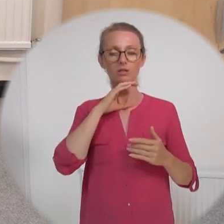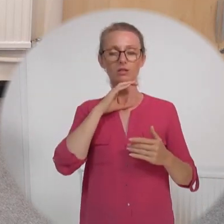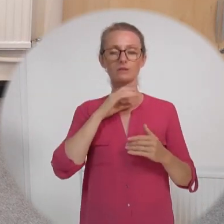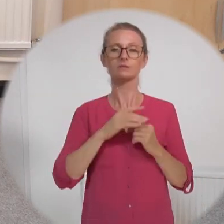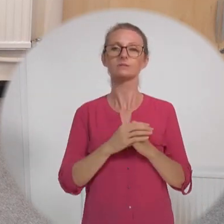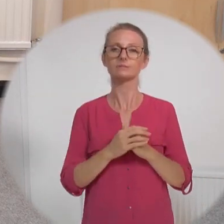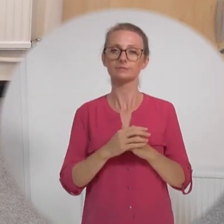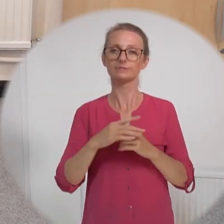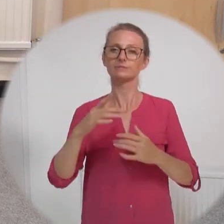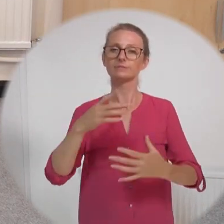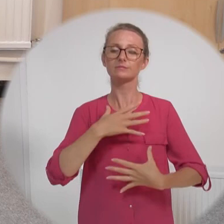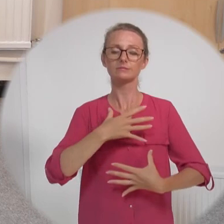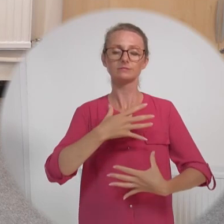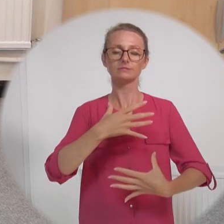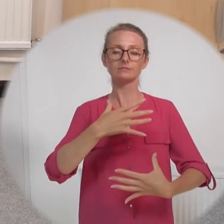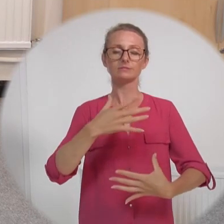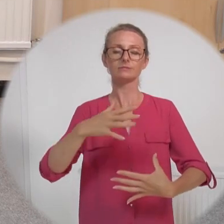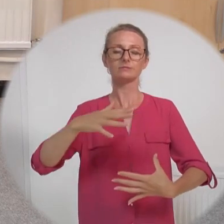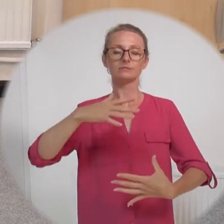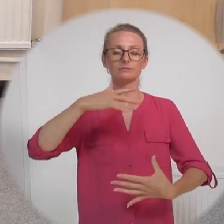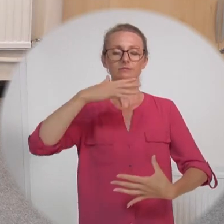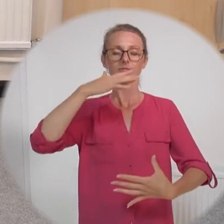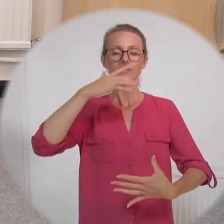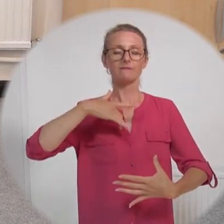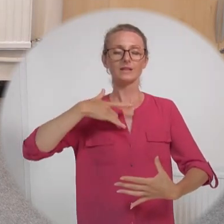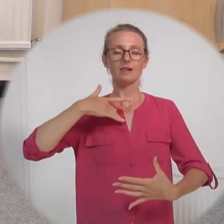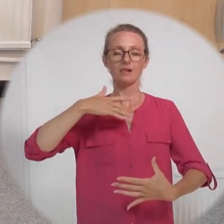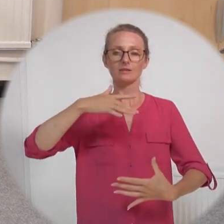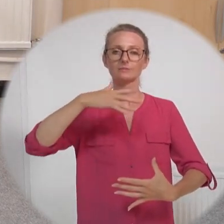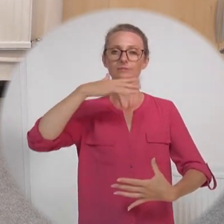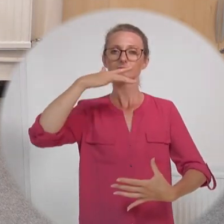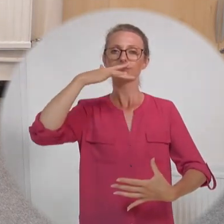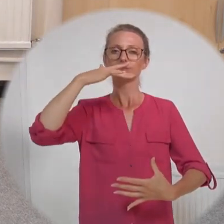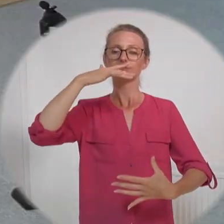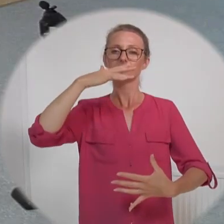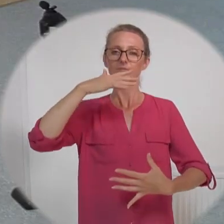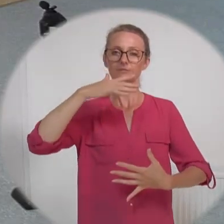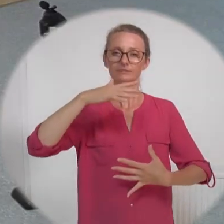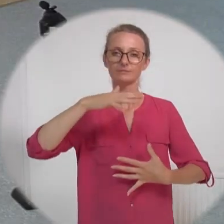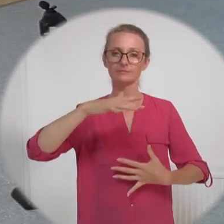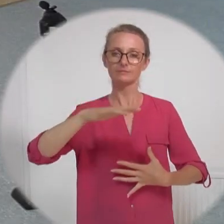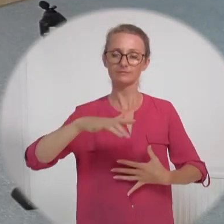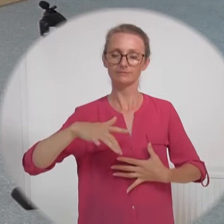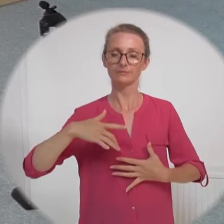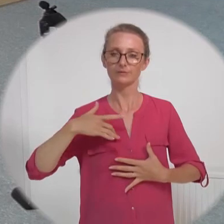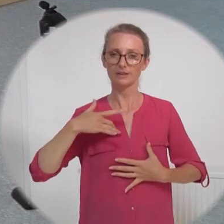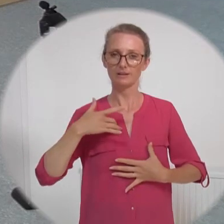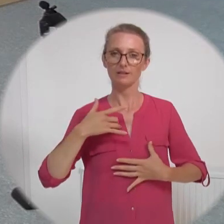Noticing your breath as it goes in. Noticing the breath as it goes out. Noticing the contact in the